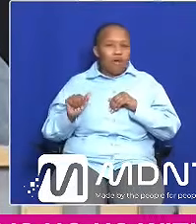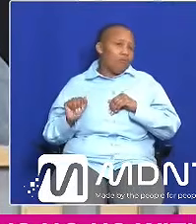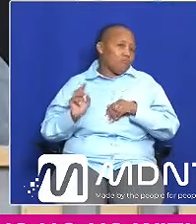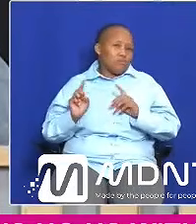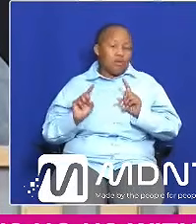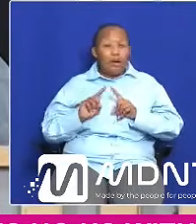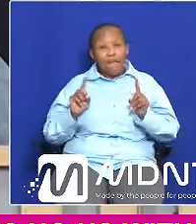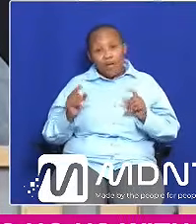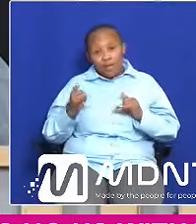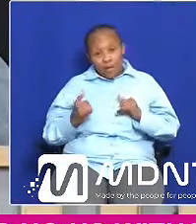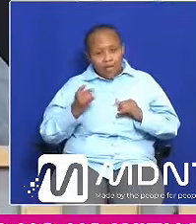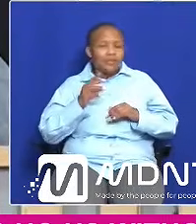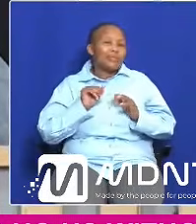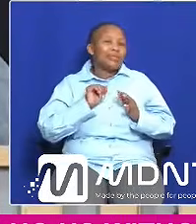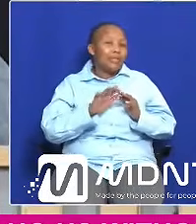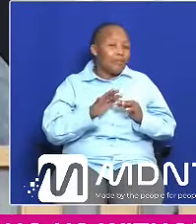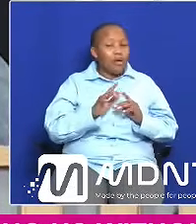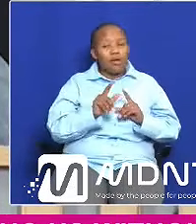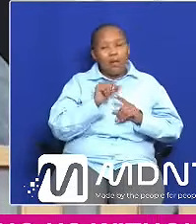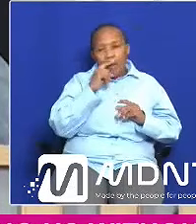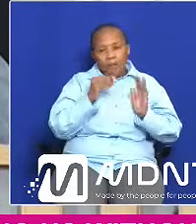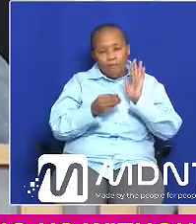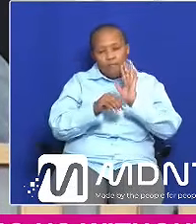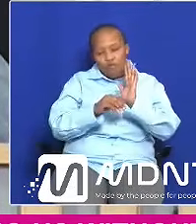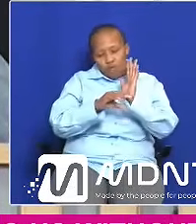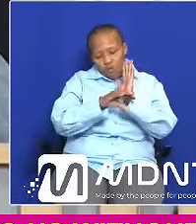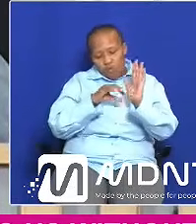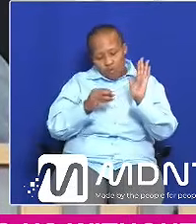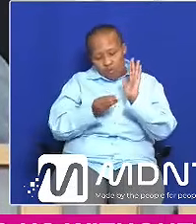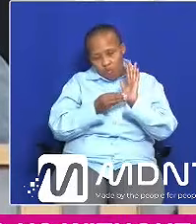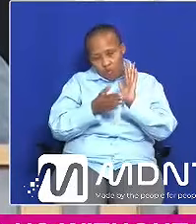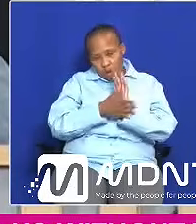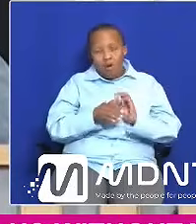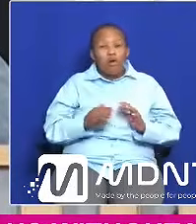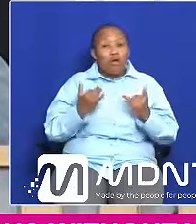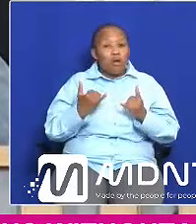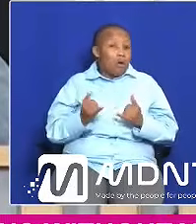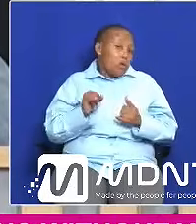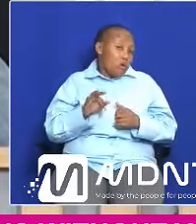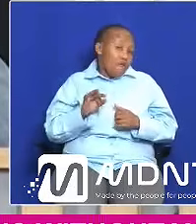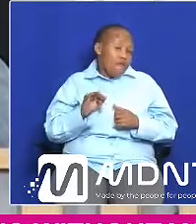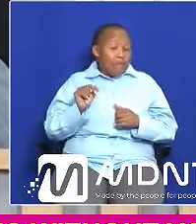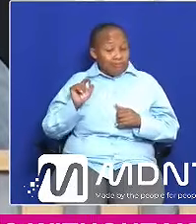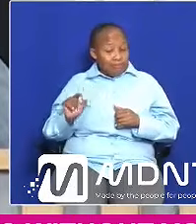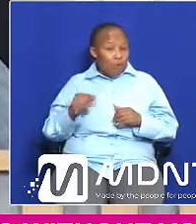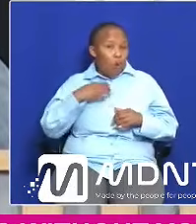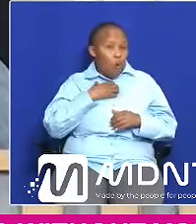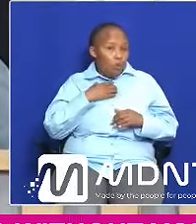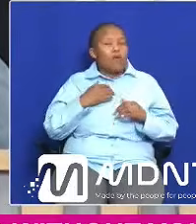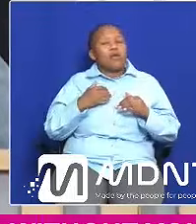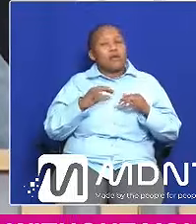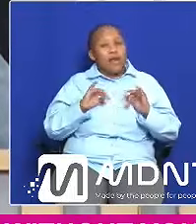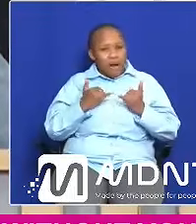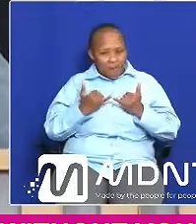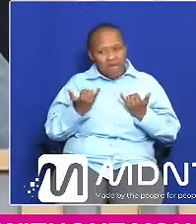unless the owner of that account, of that company, is Mr. Maumela. Yes. Okay.